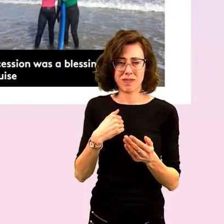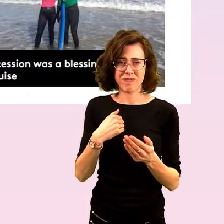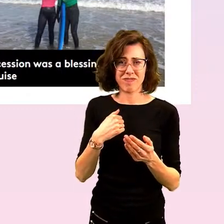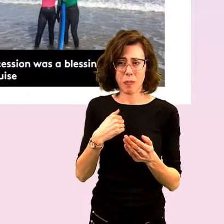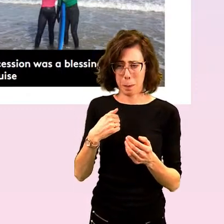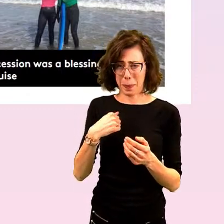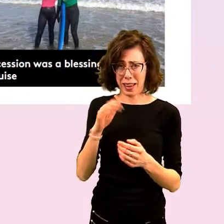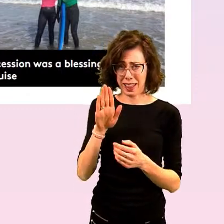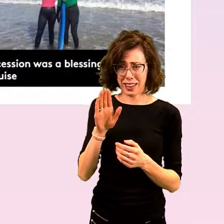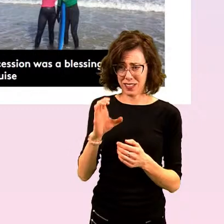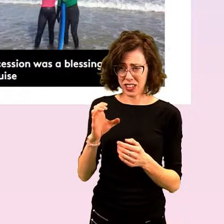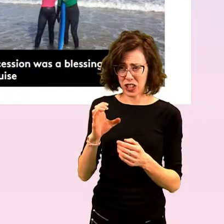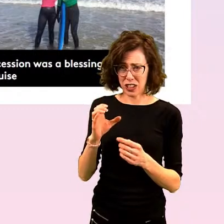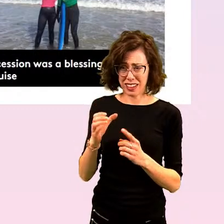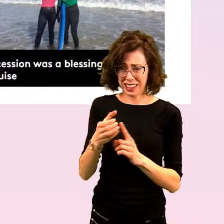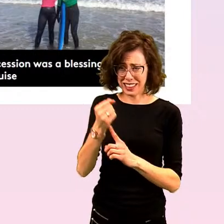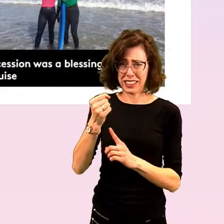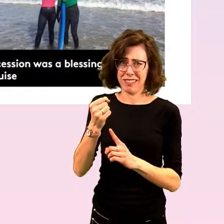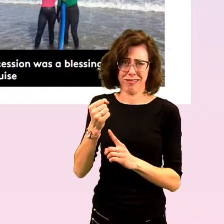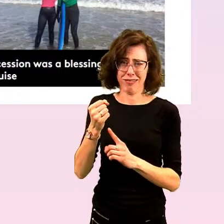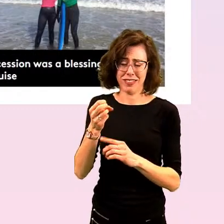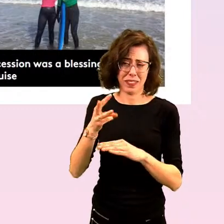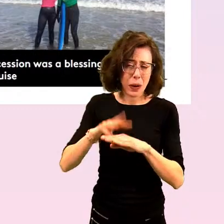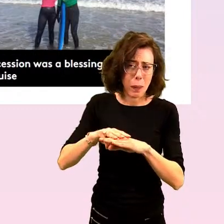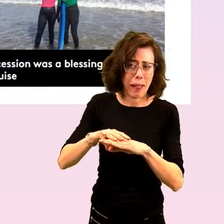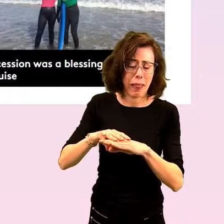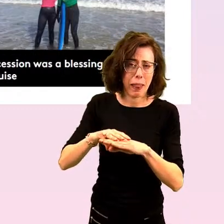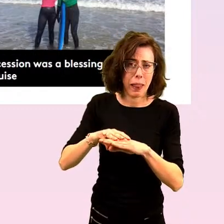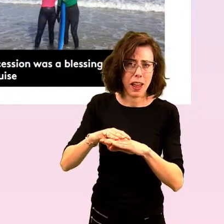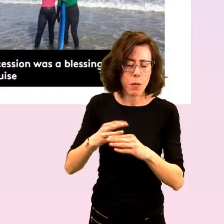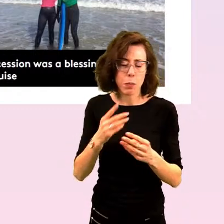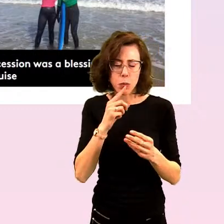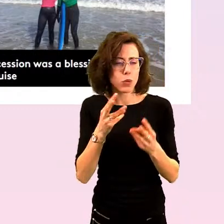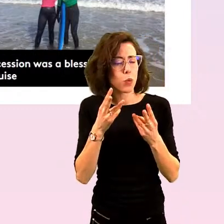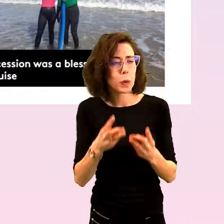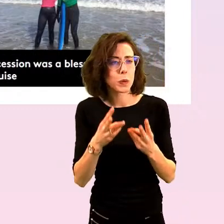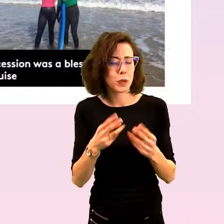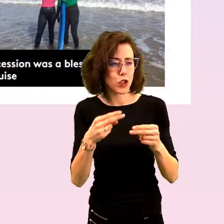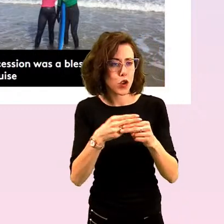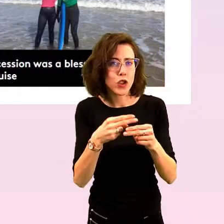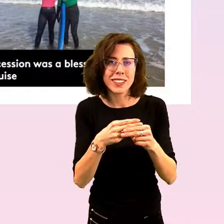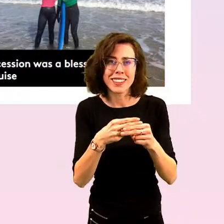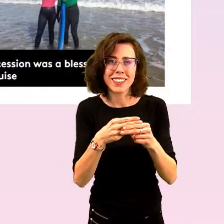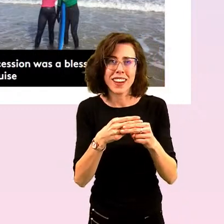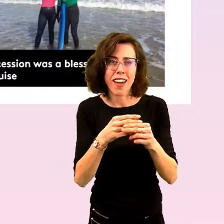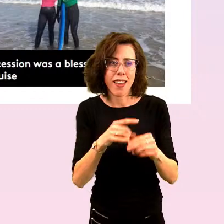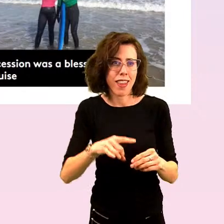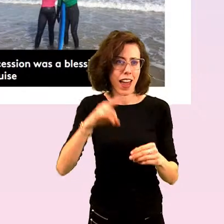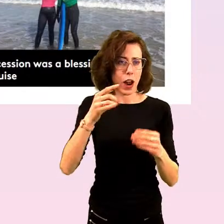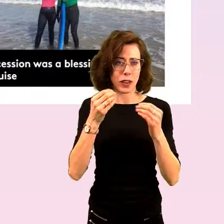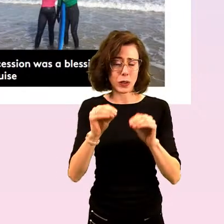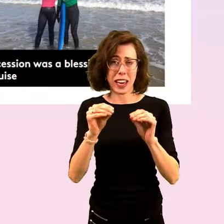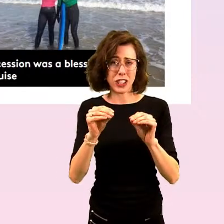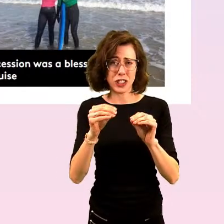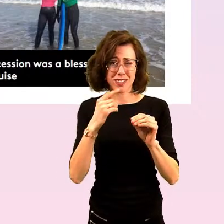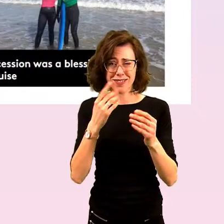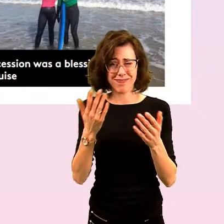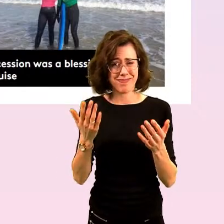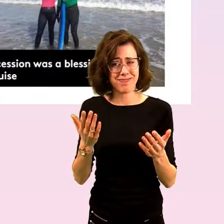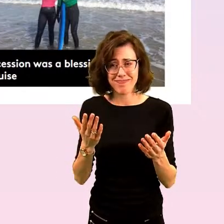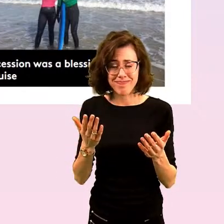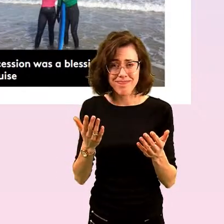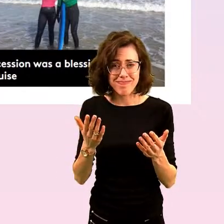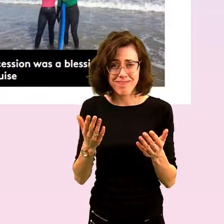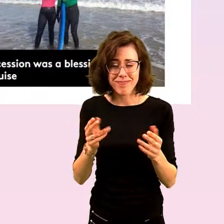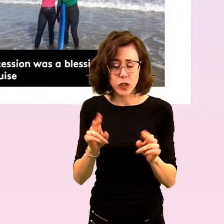through her Leaving Cert, and when she really wanted to progress to nursing through higher education, and it didn't work out for her. But she